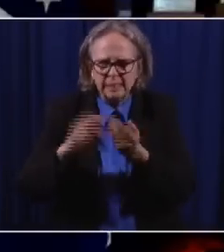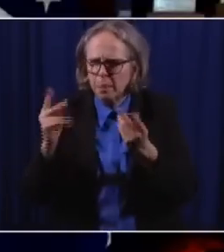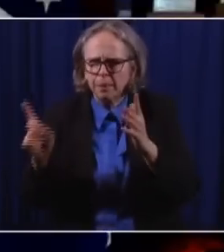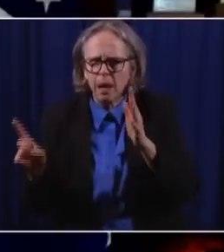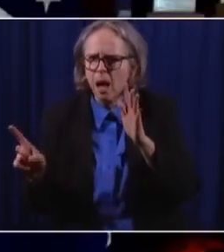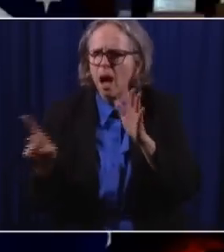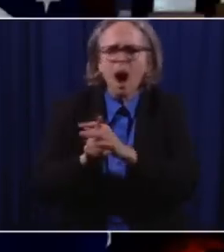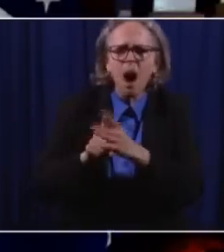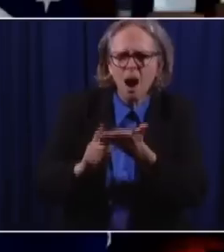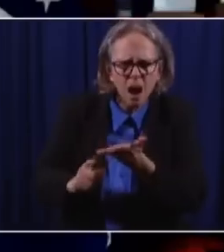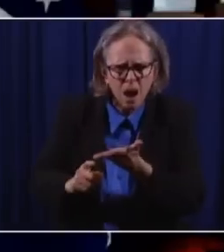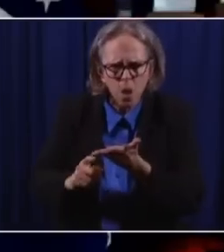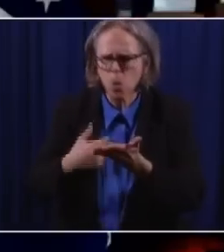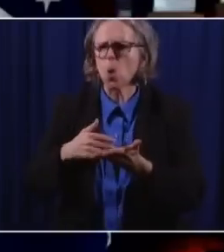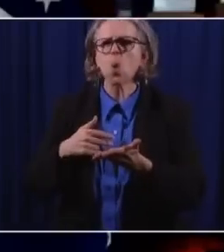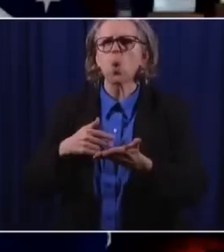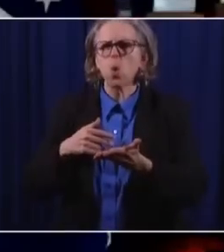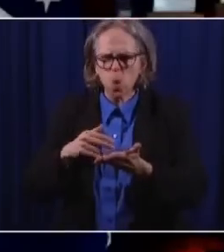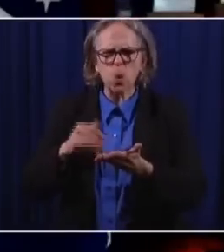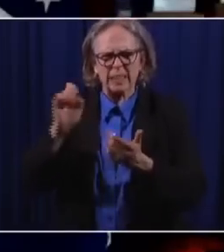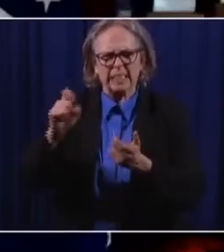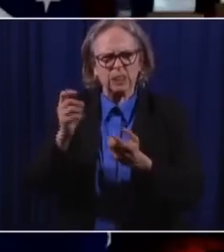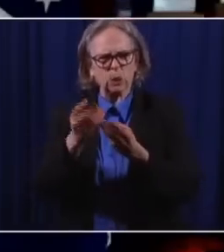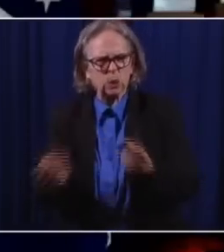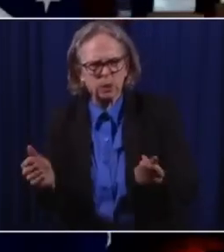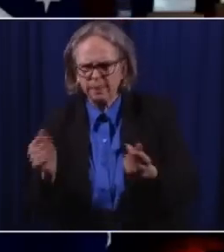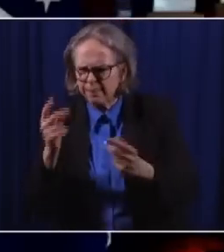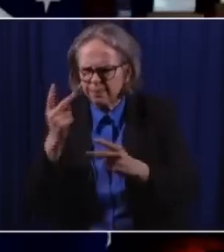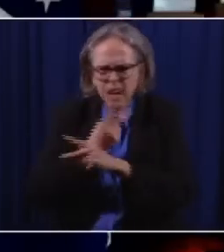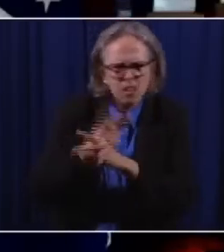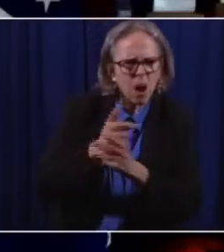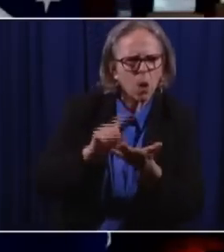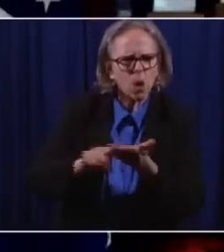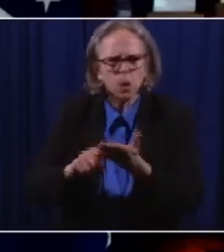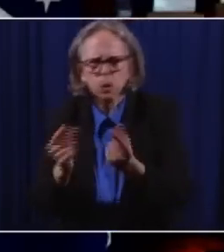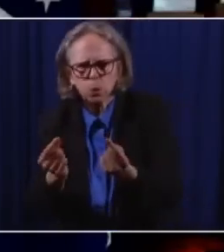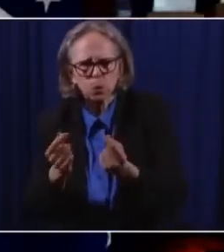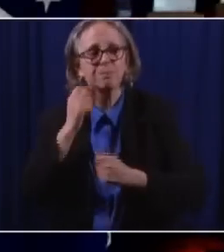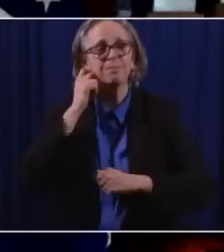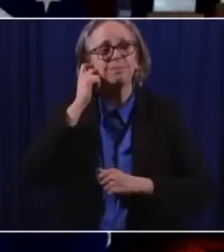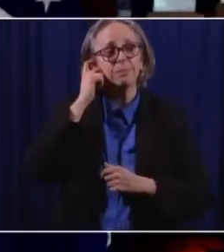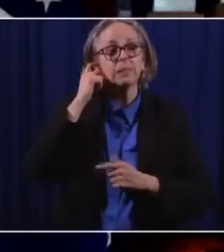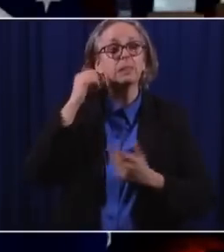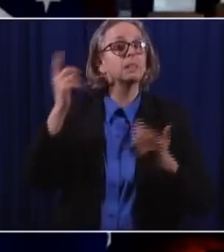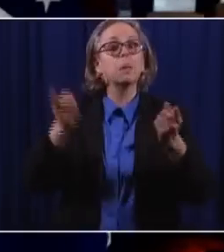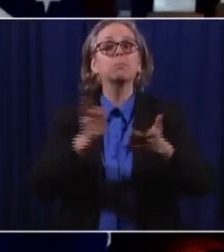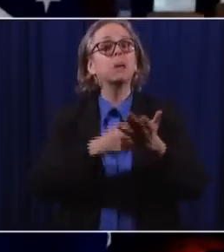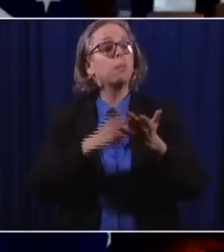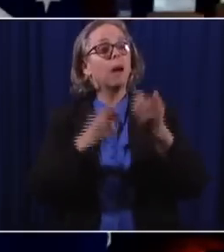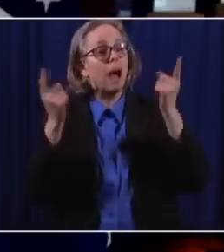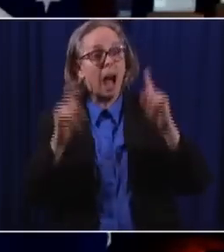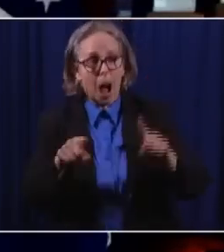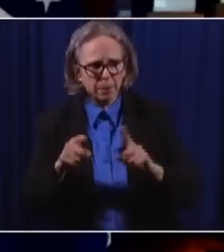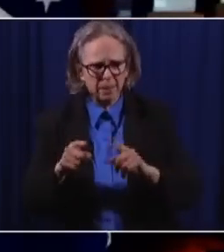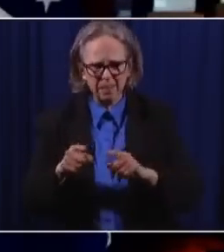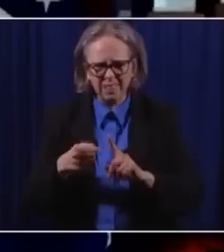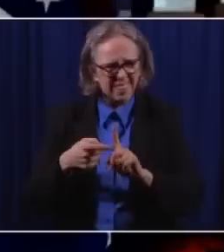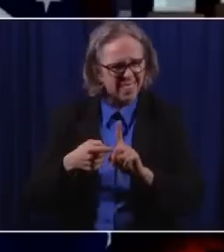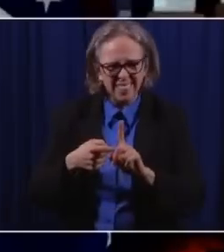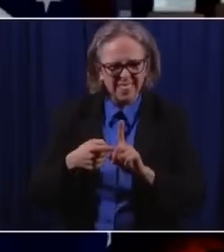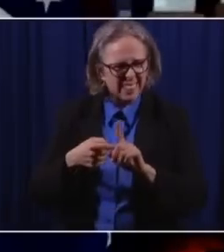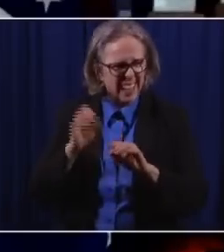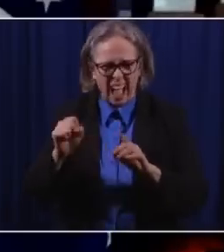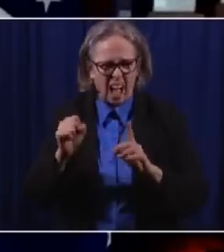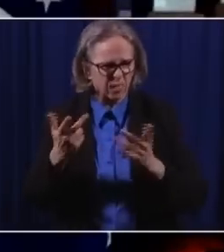some cases, people are finding out that they've been quarantined, and they may either not have